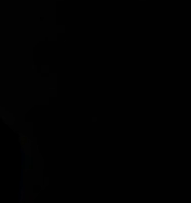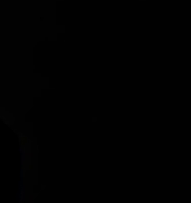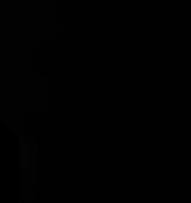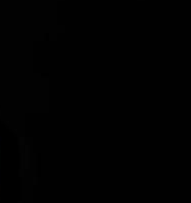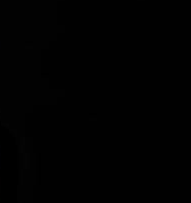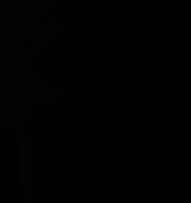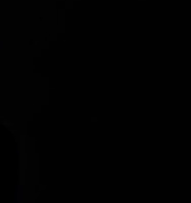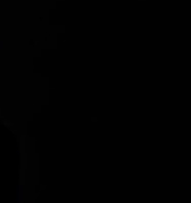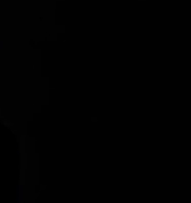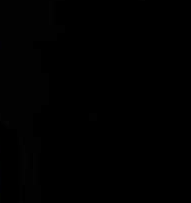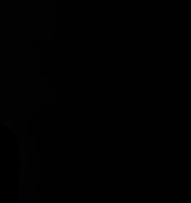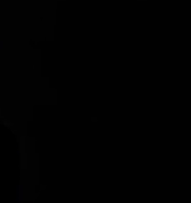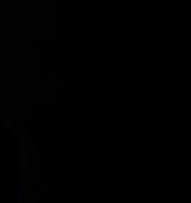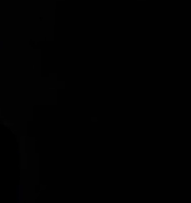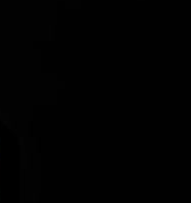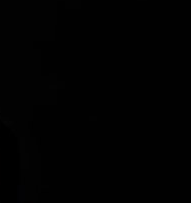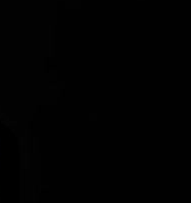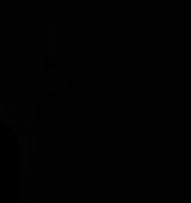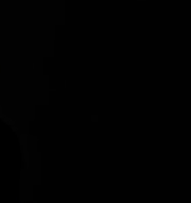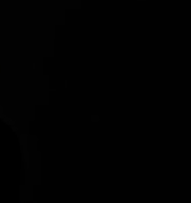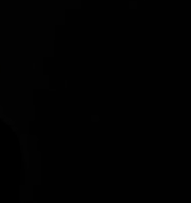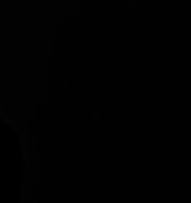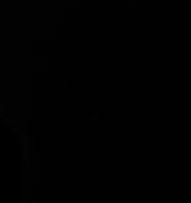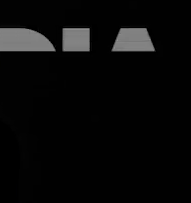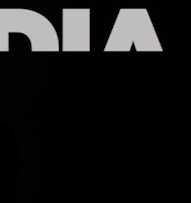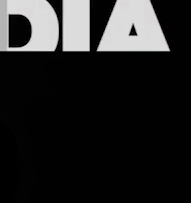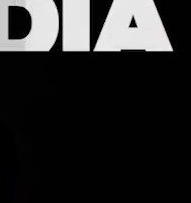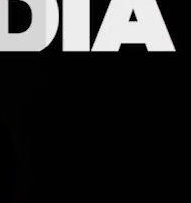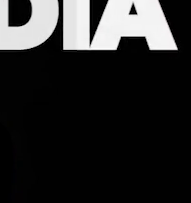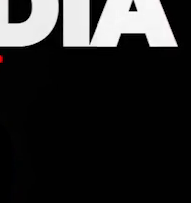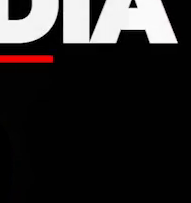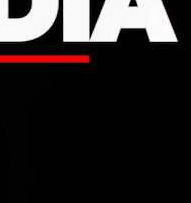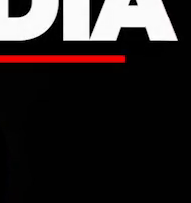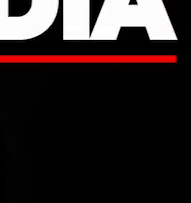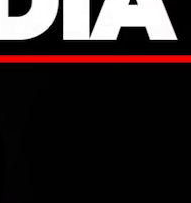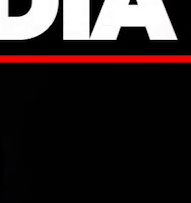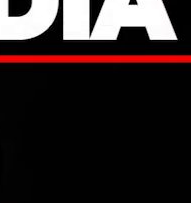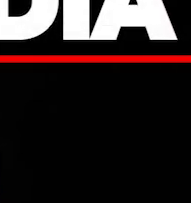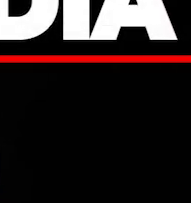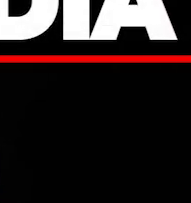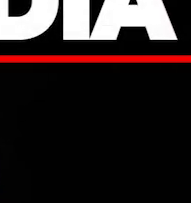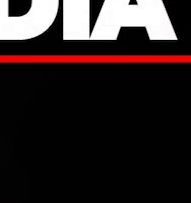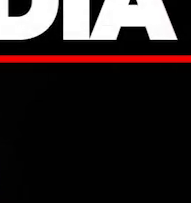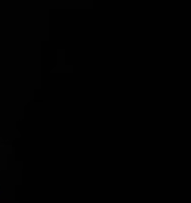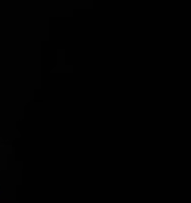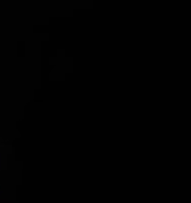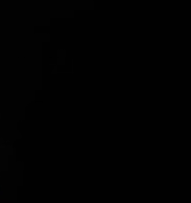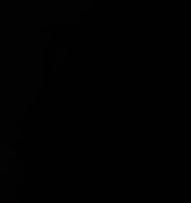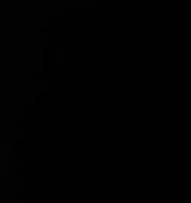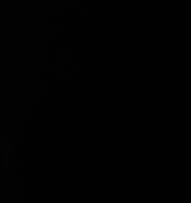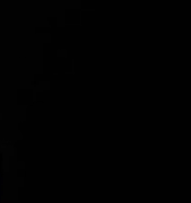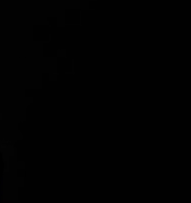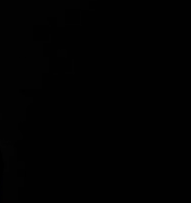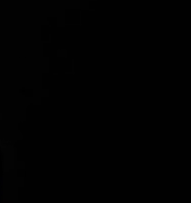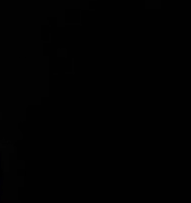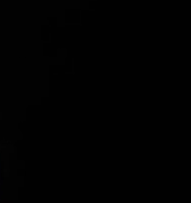6 p.m., broadcast on Hope TV and Hope FM, and on all the CITAM Church online social media platforms. We invite you to send